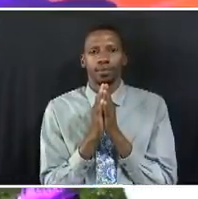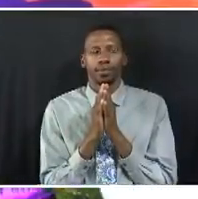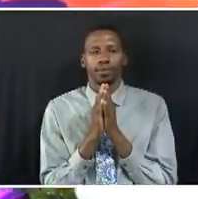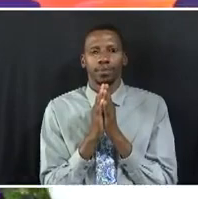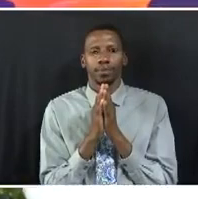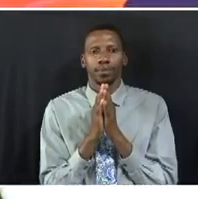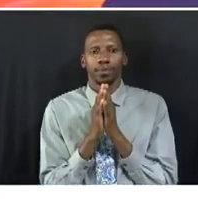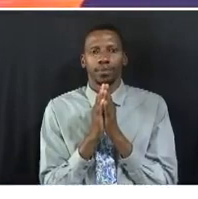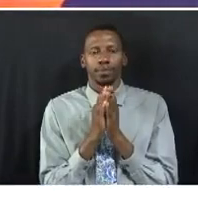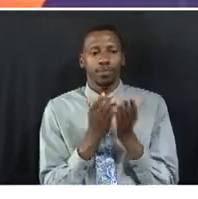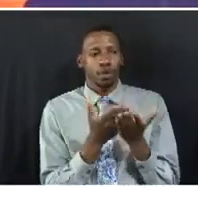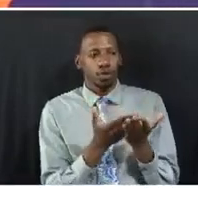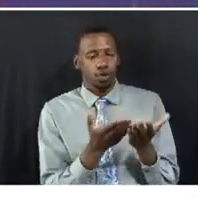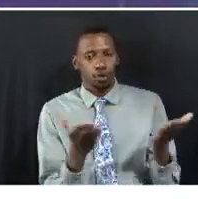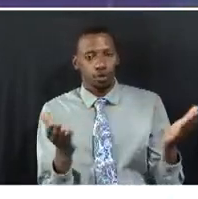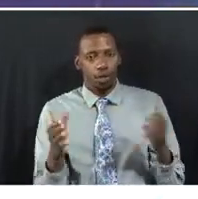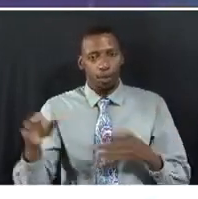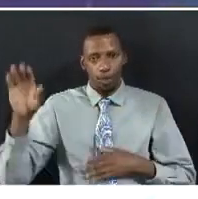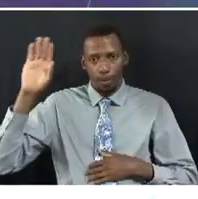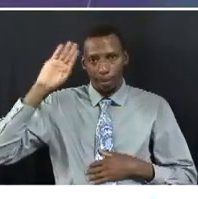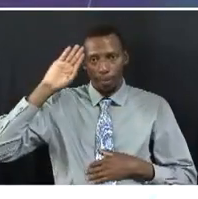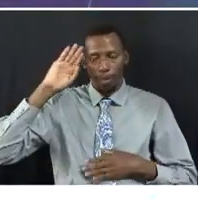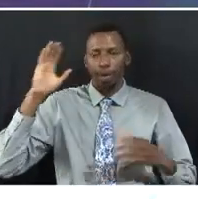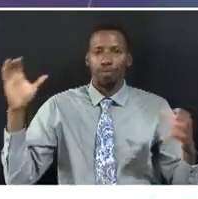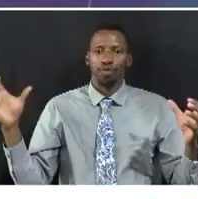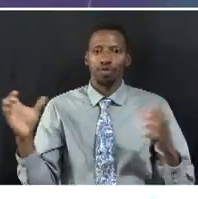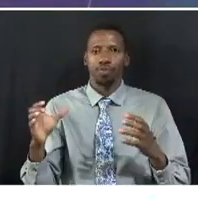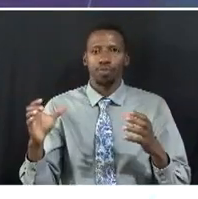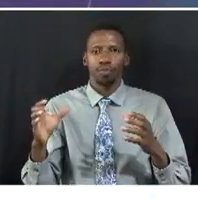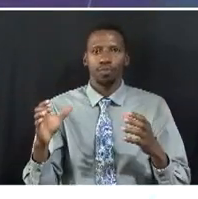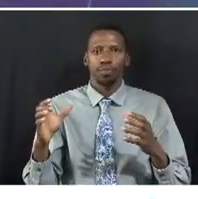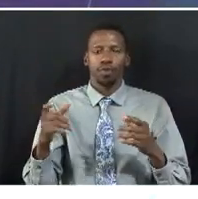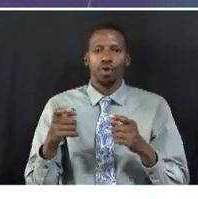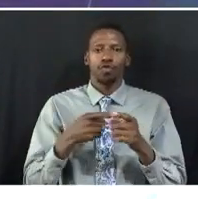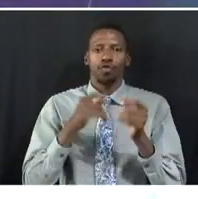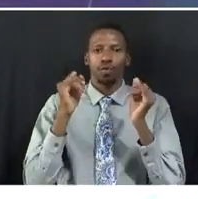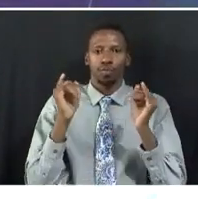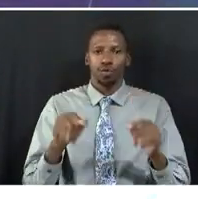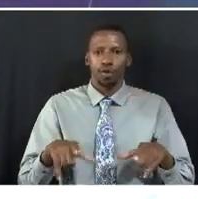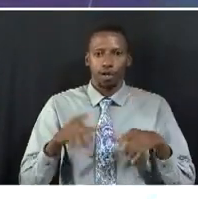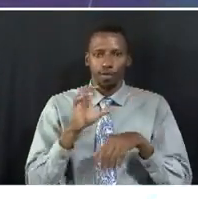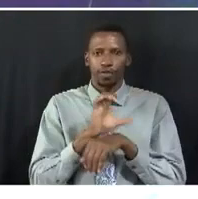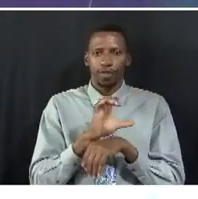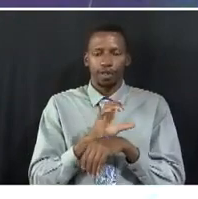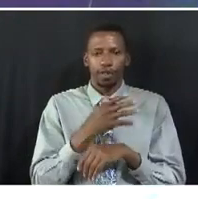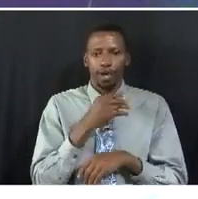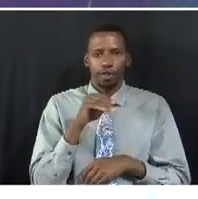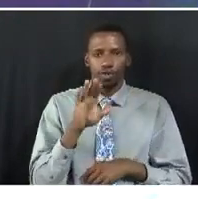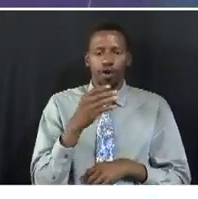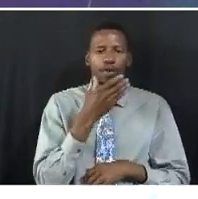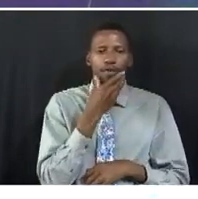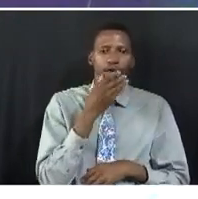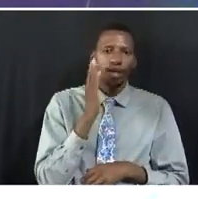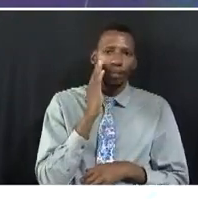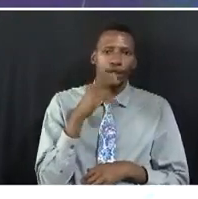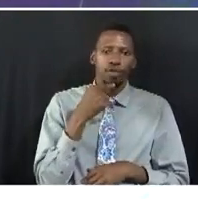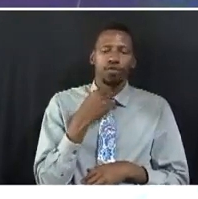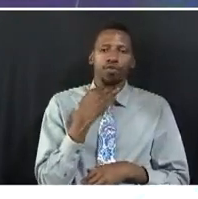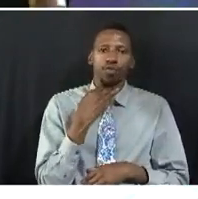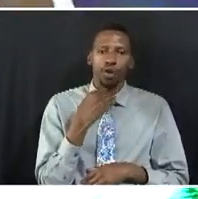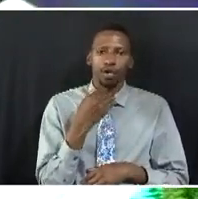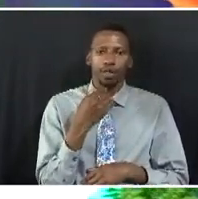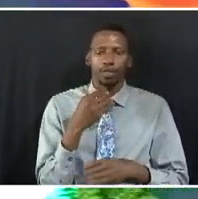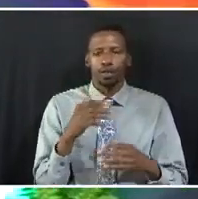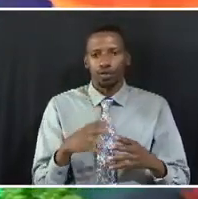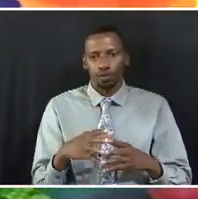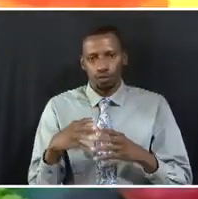Those marine pathfinders, fly marines, pathfinders from Newlife Church and their parents who want to